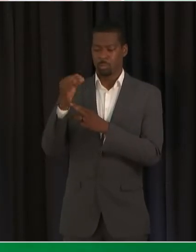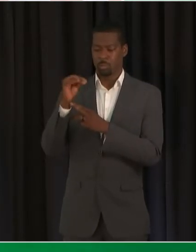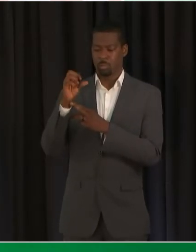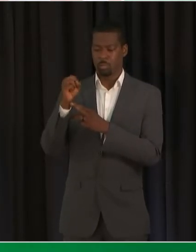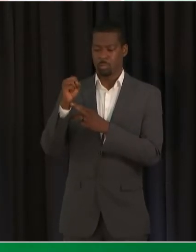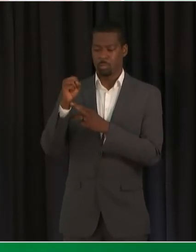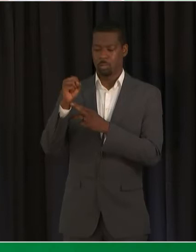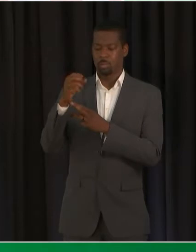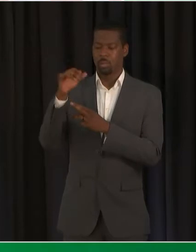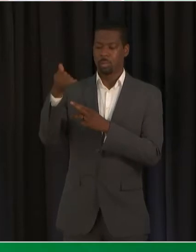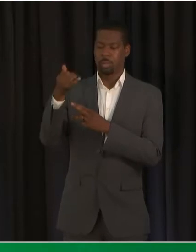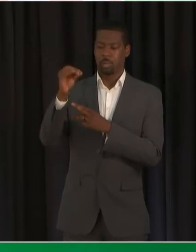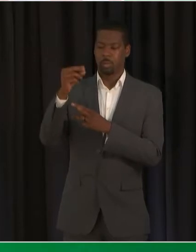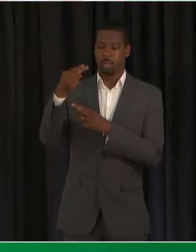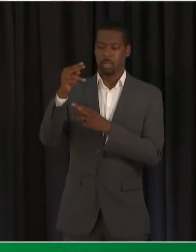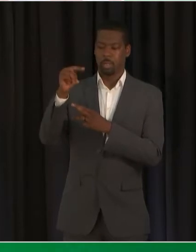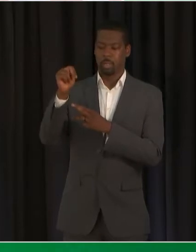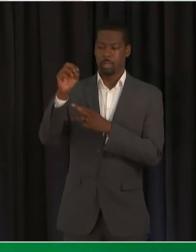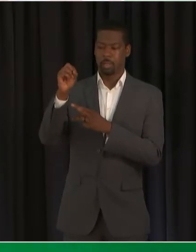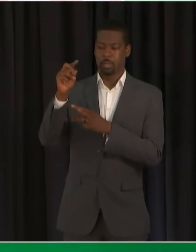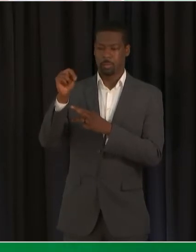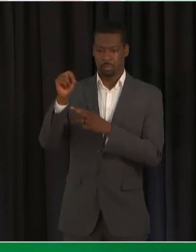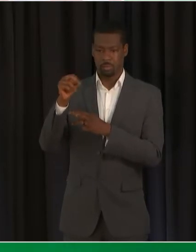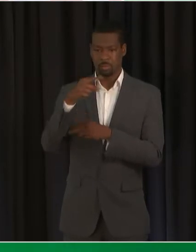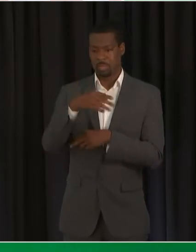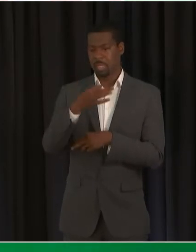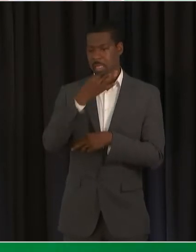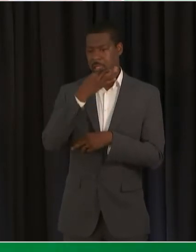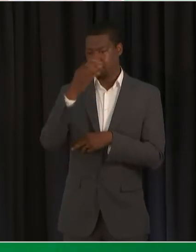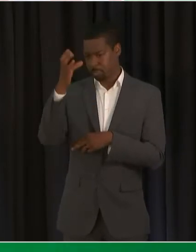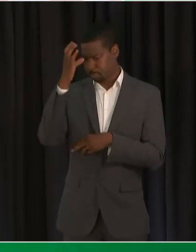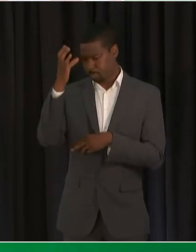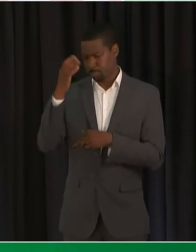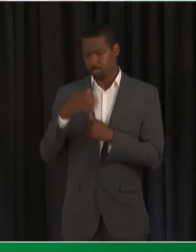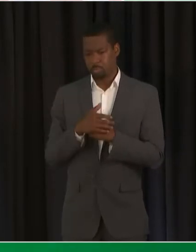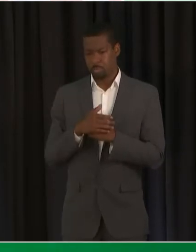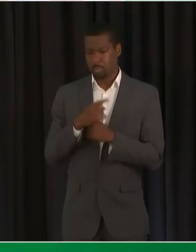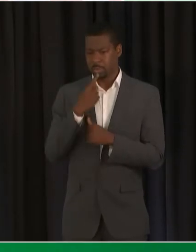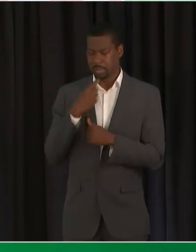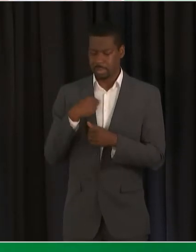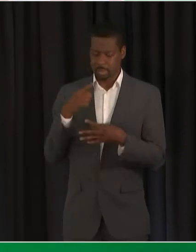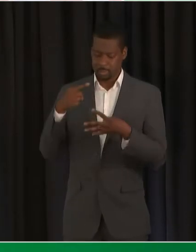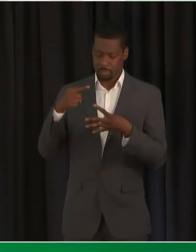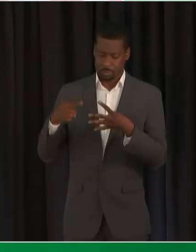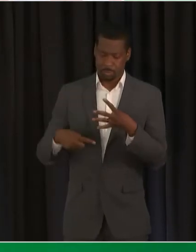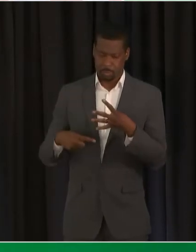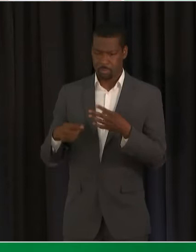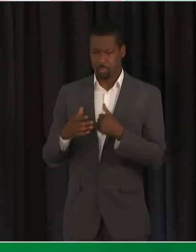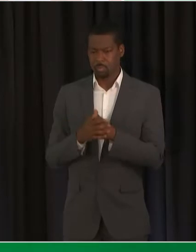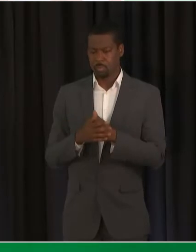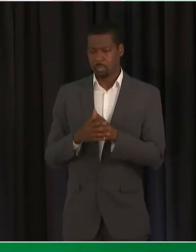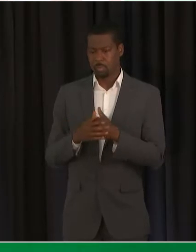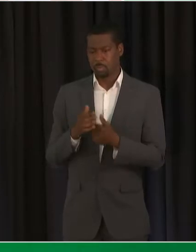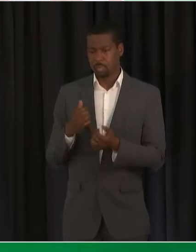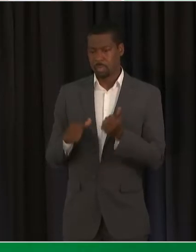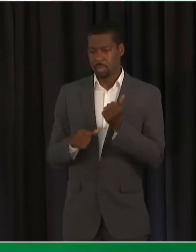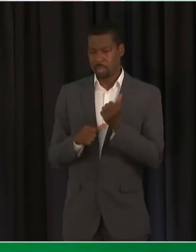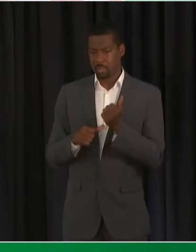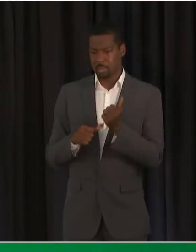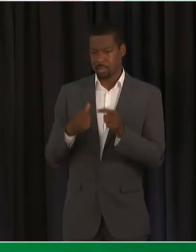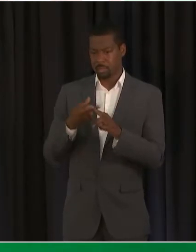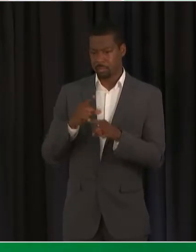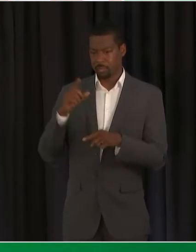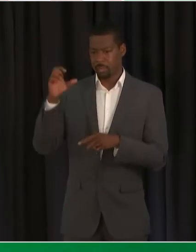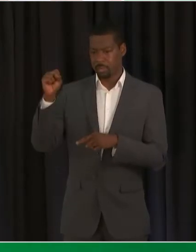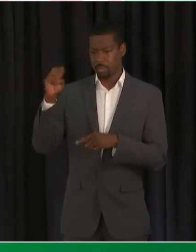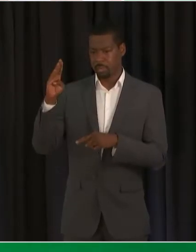who is our expert, who can tell you all the tricks and tips about the very many resources that we have from the SBA. And then